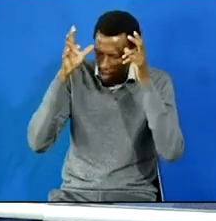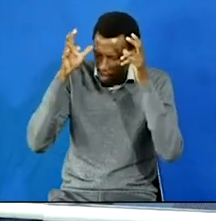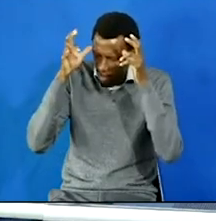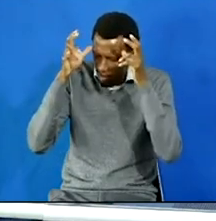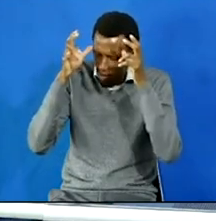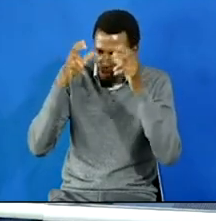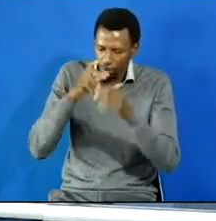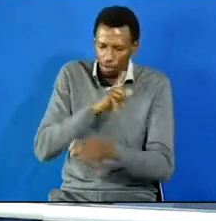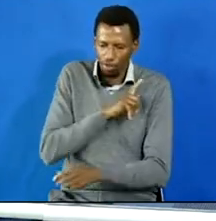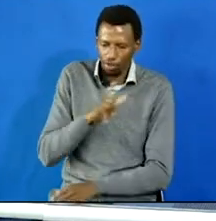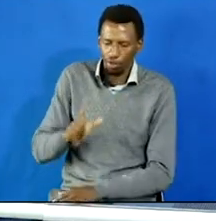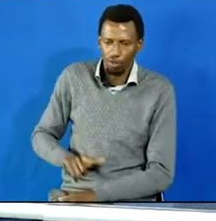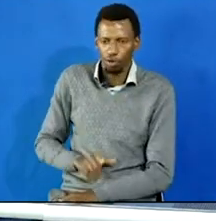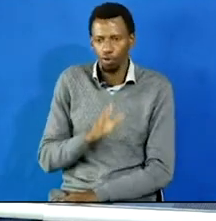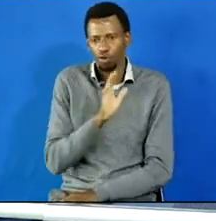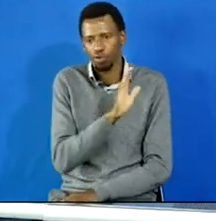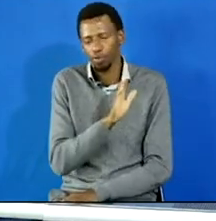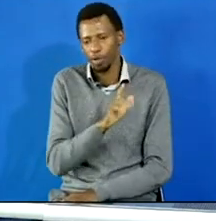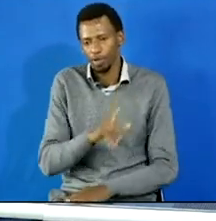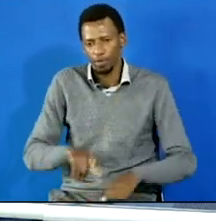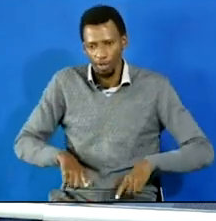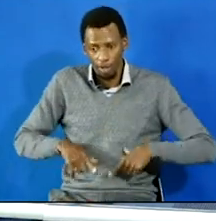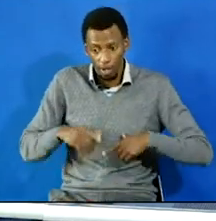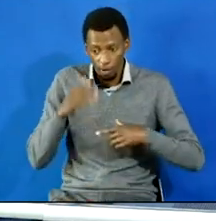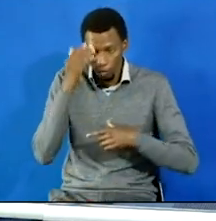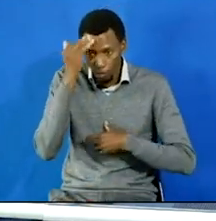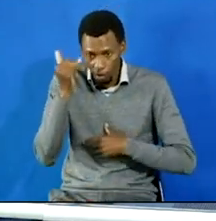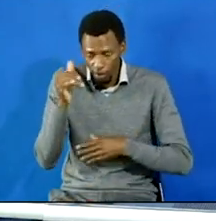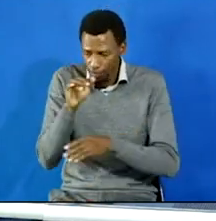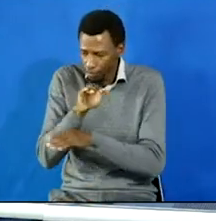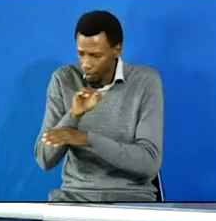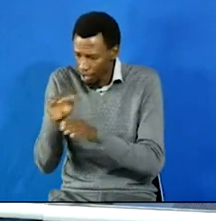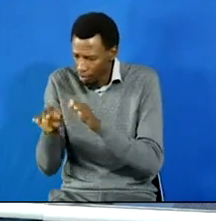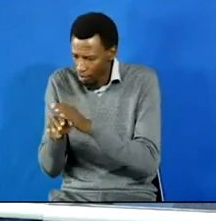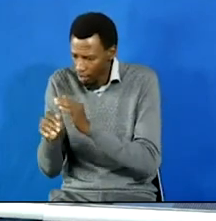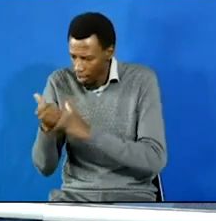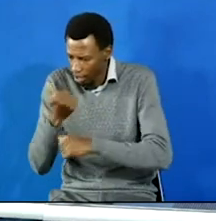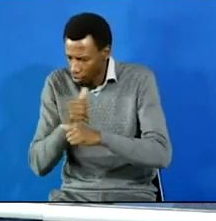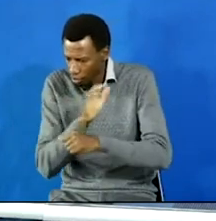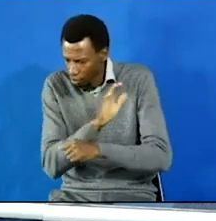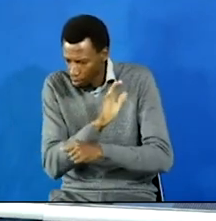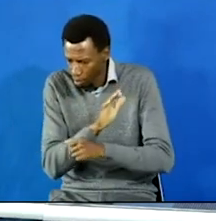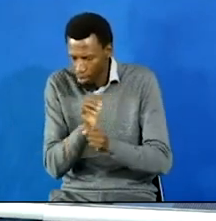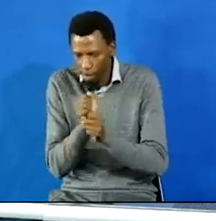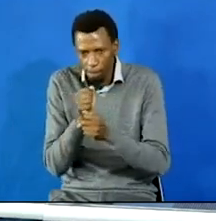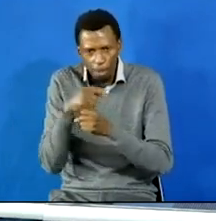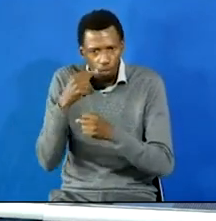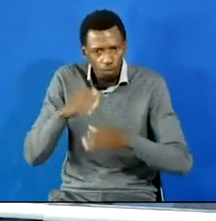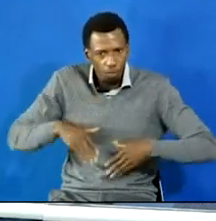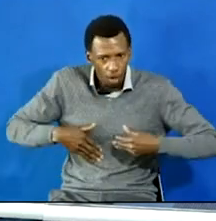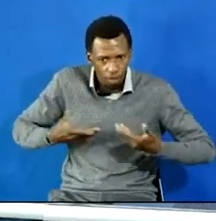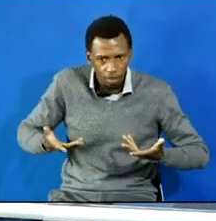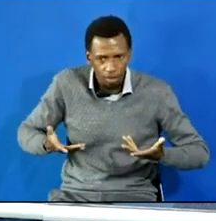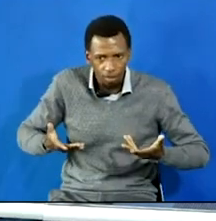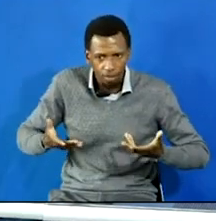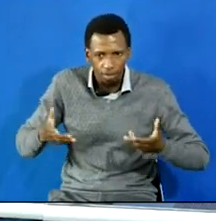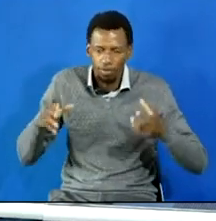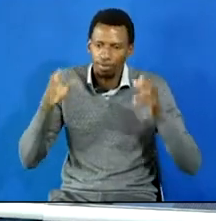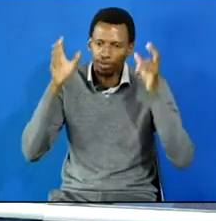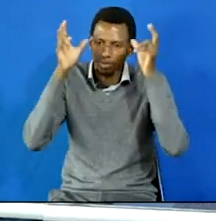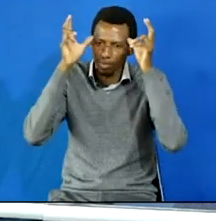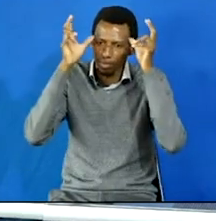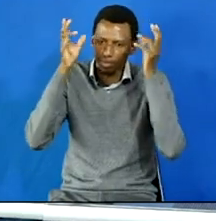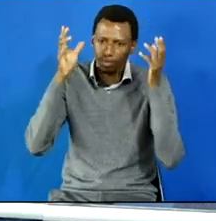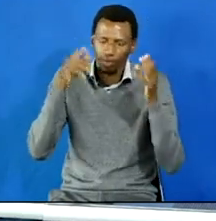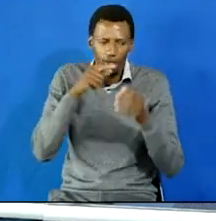the Lord of my life, because everything I was doing, I was praising Satan. I didn't know my body is the temple